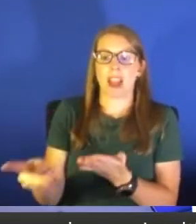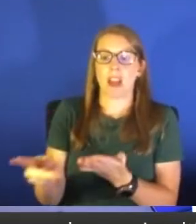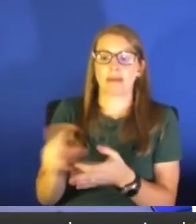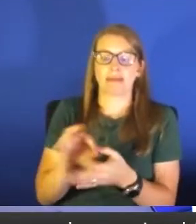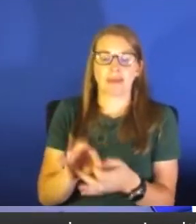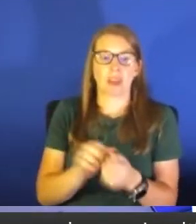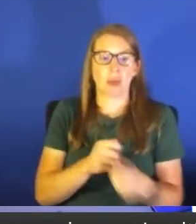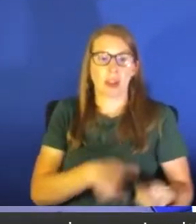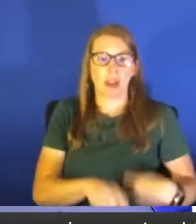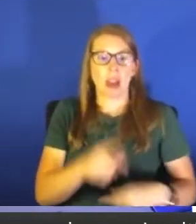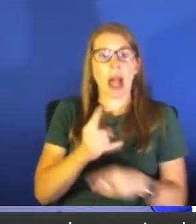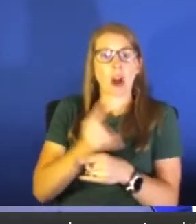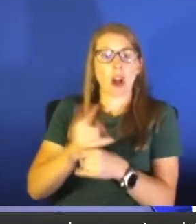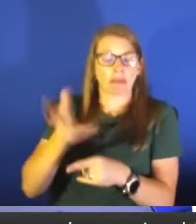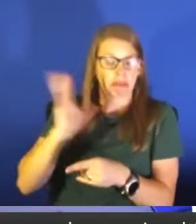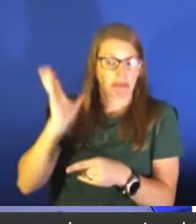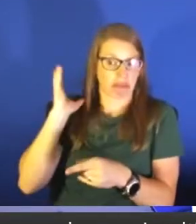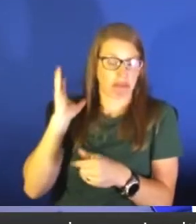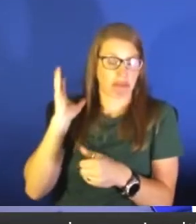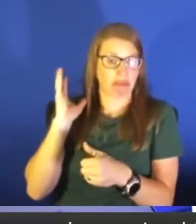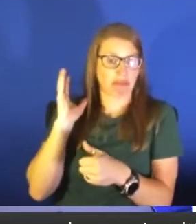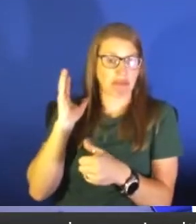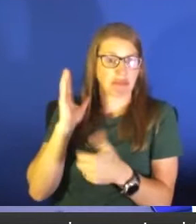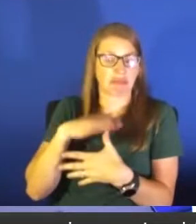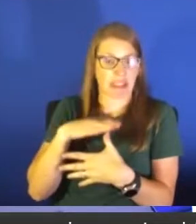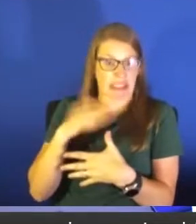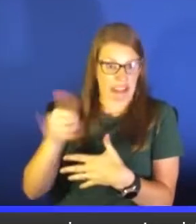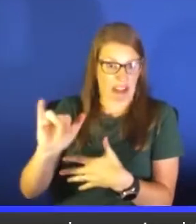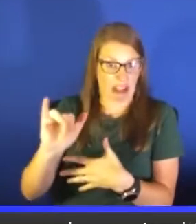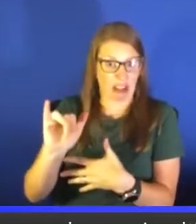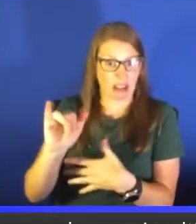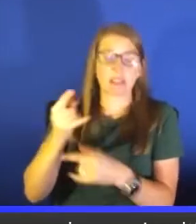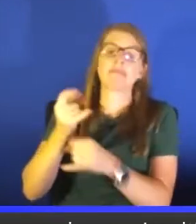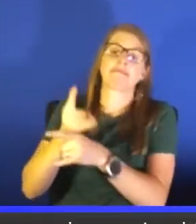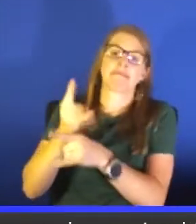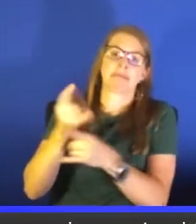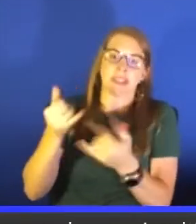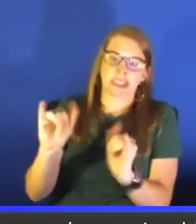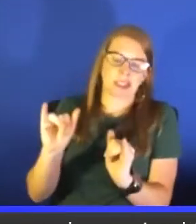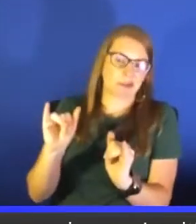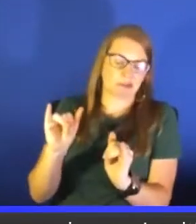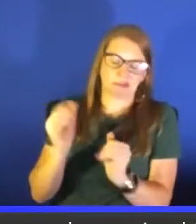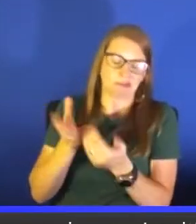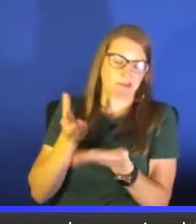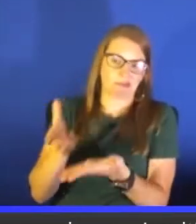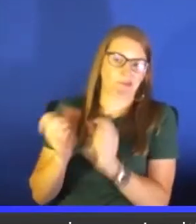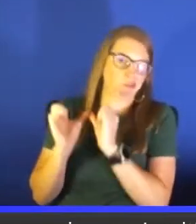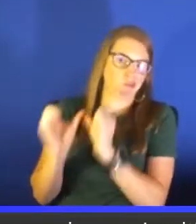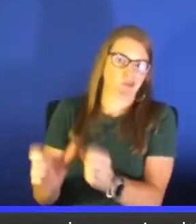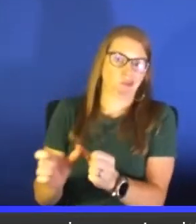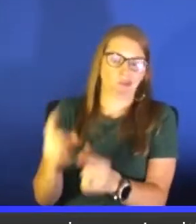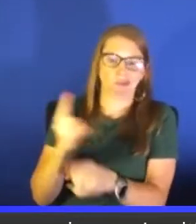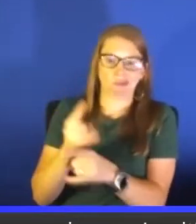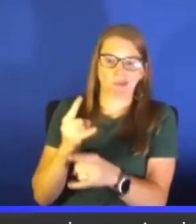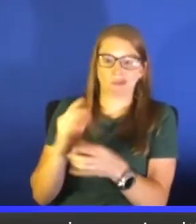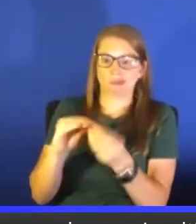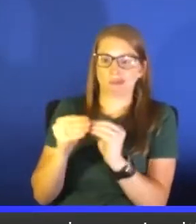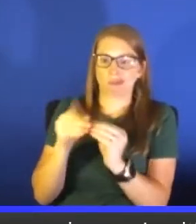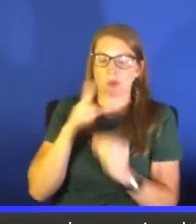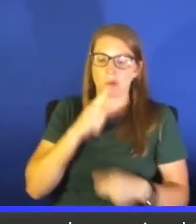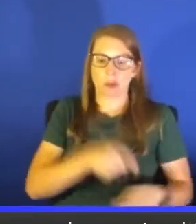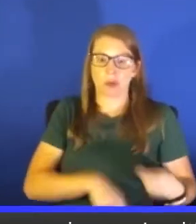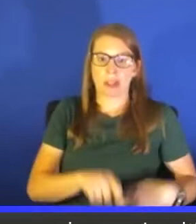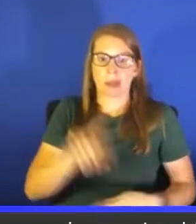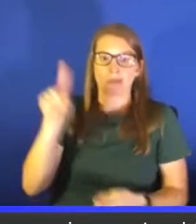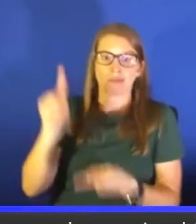Alcohol used to be the one that got the big bad rep. Is it still? Alcohol's still around. We haven't seen any decrease in alcohol numbers for transplant. That's been very